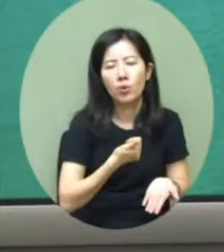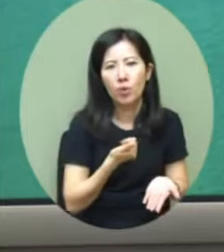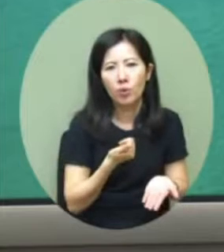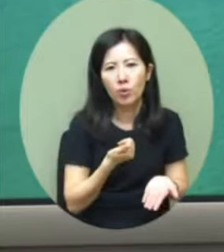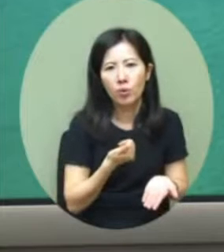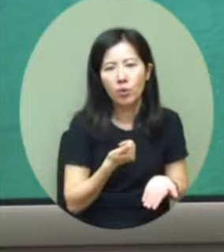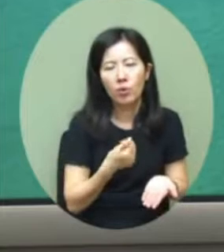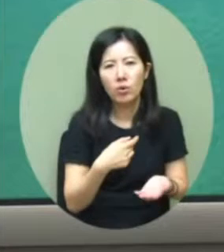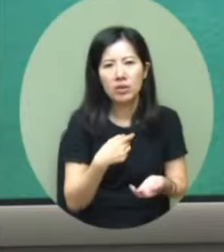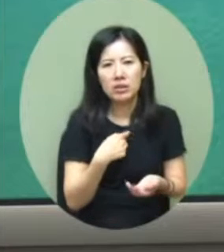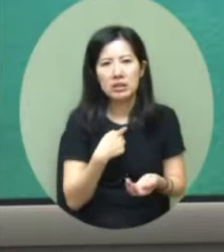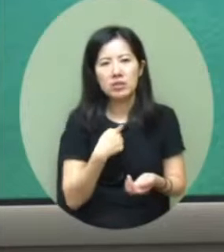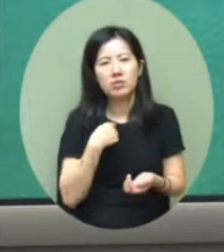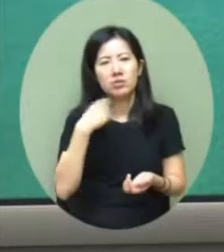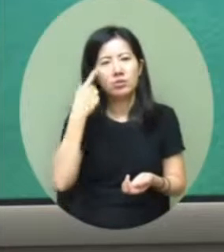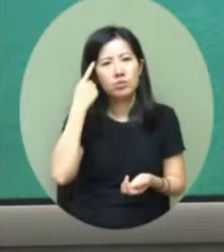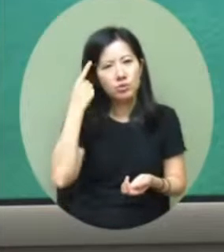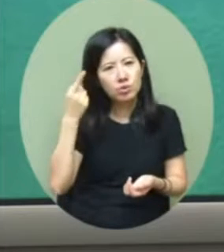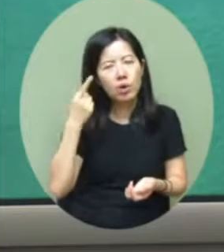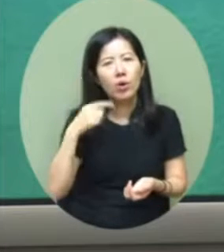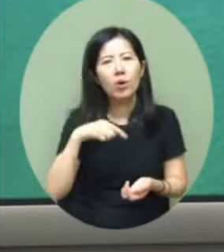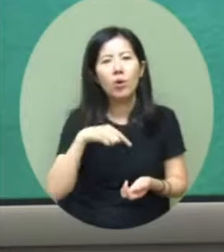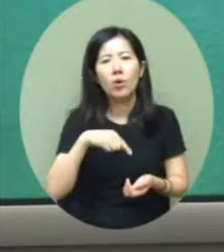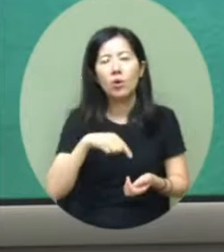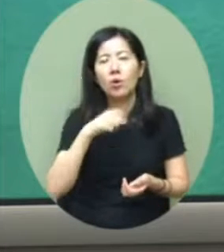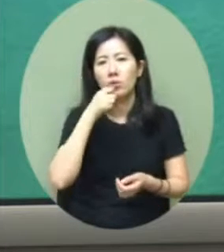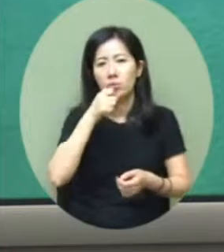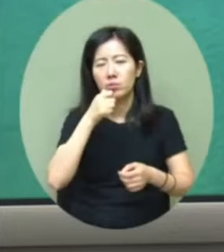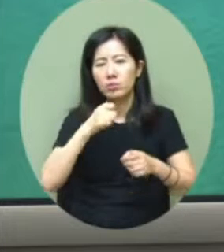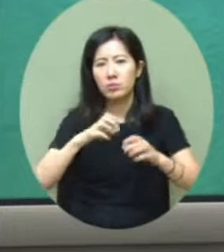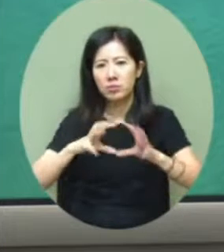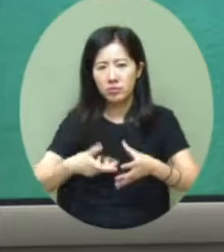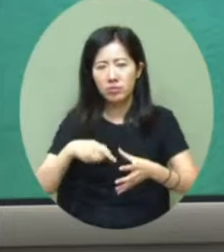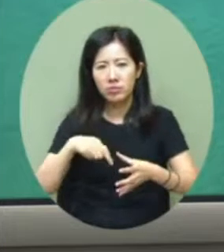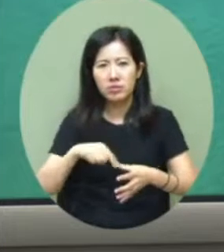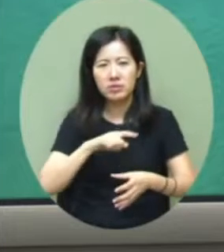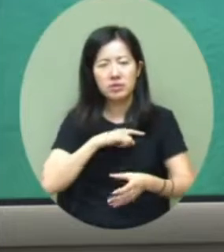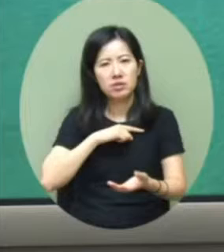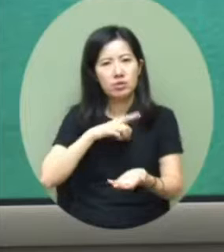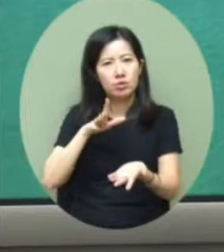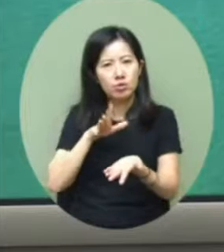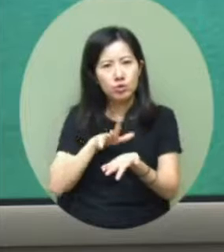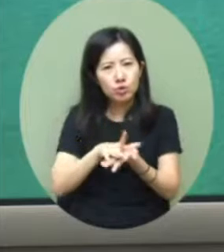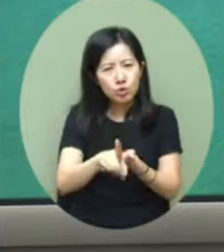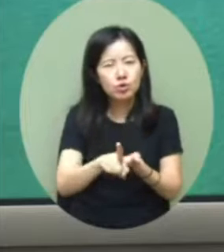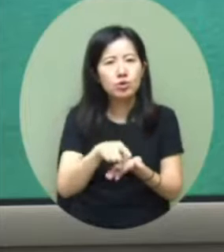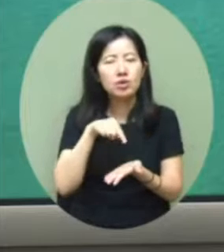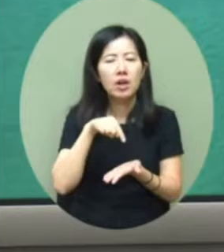do something about it because they need to preserve the integrity and credibility of the news.